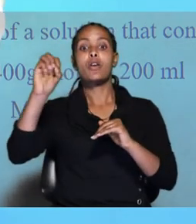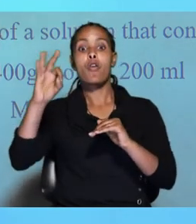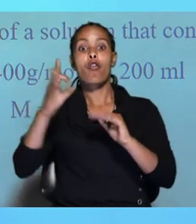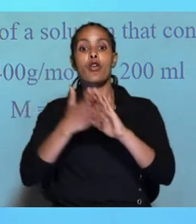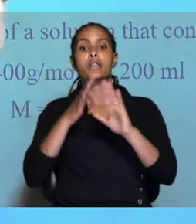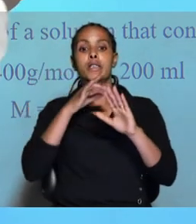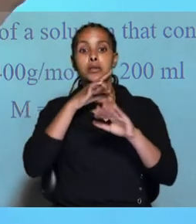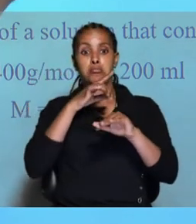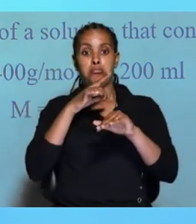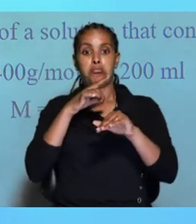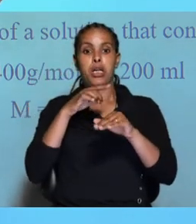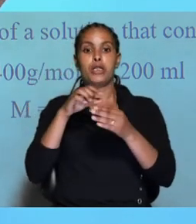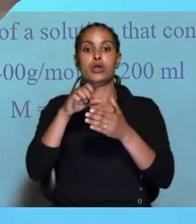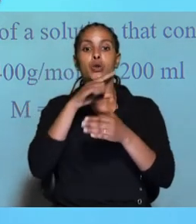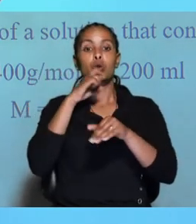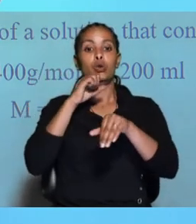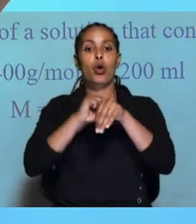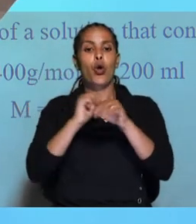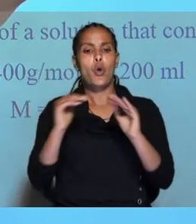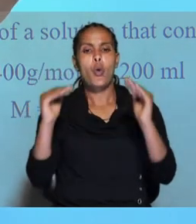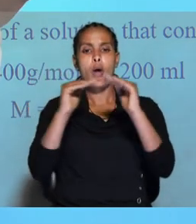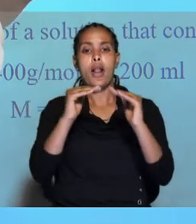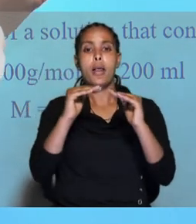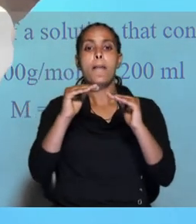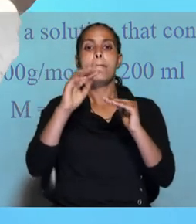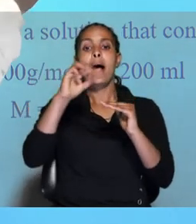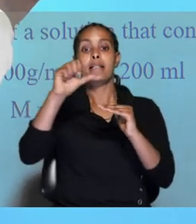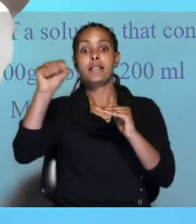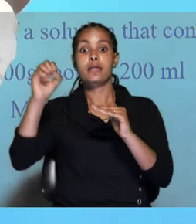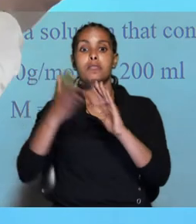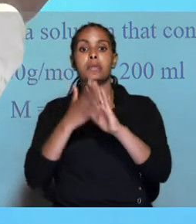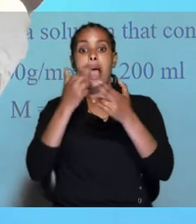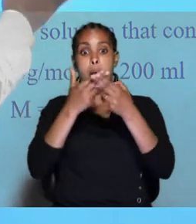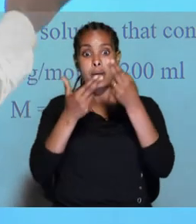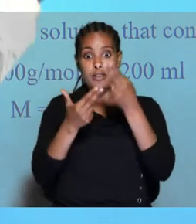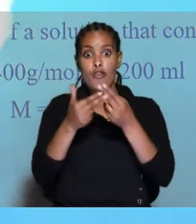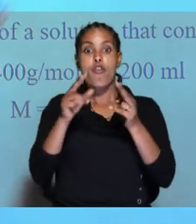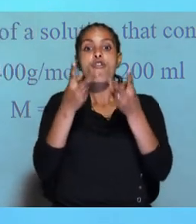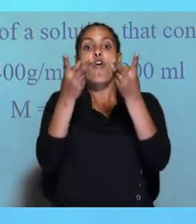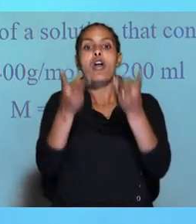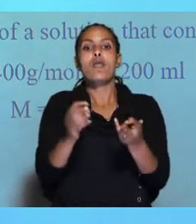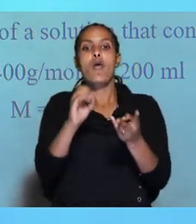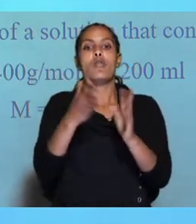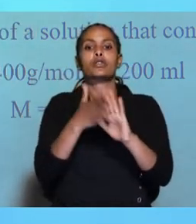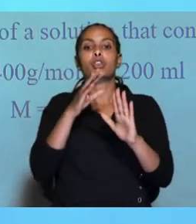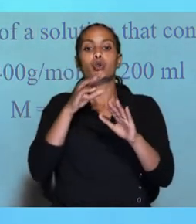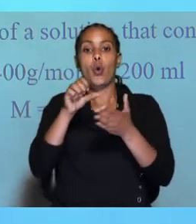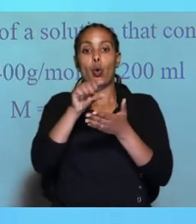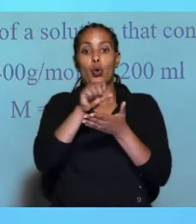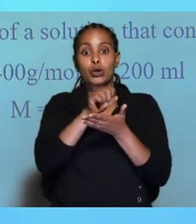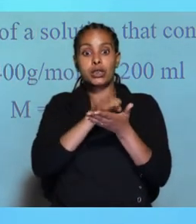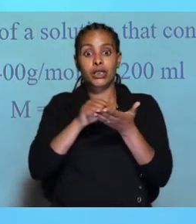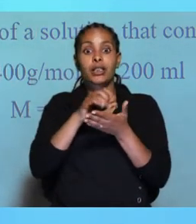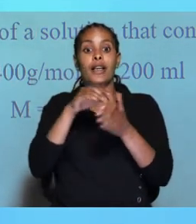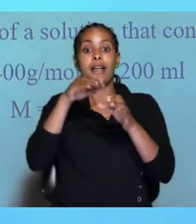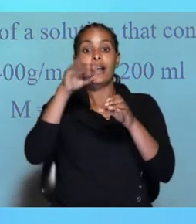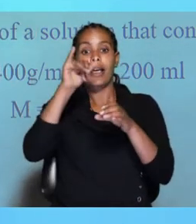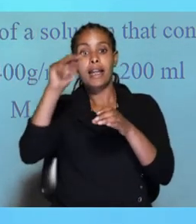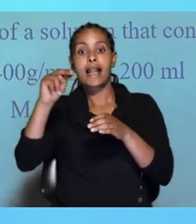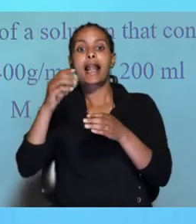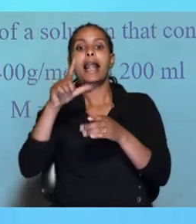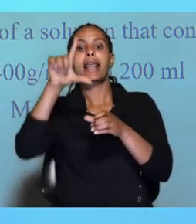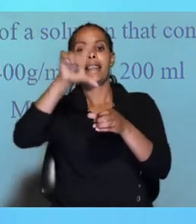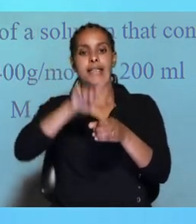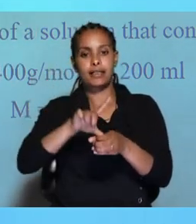the solute divided by equivalent mass of the solute times volume of the solution in